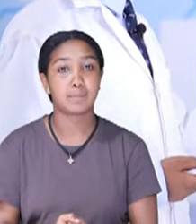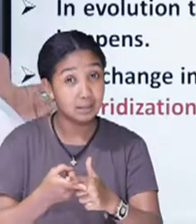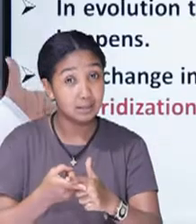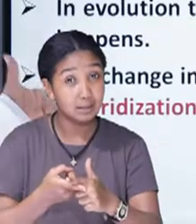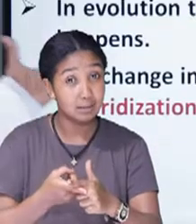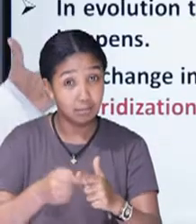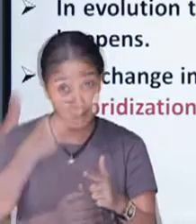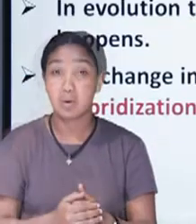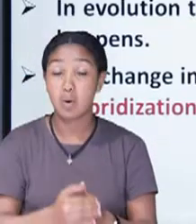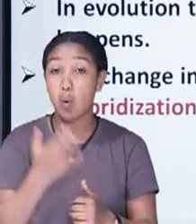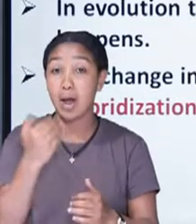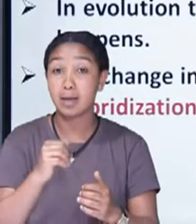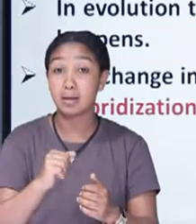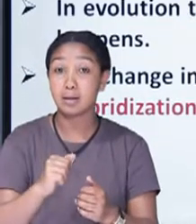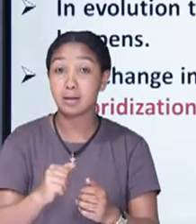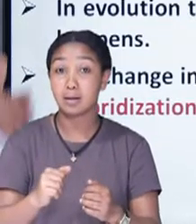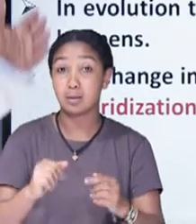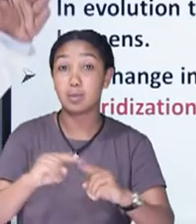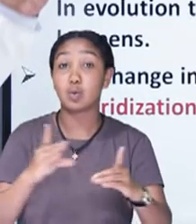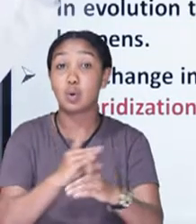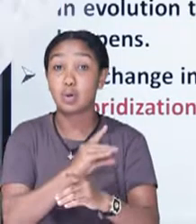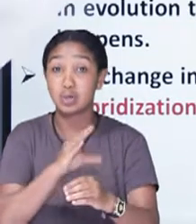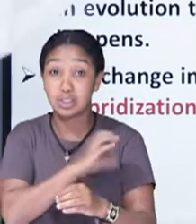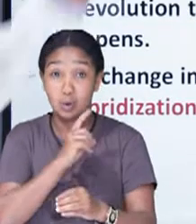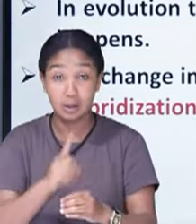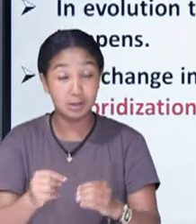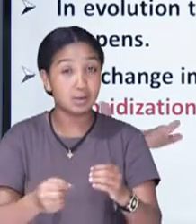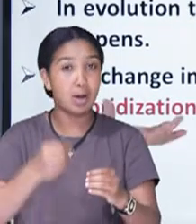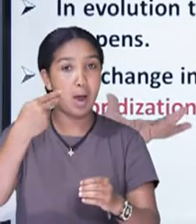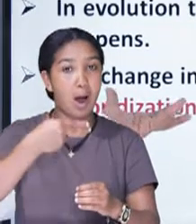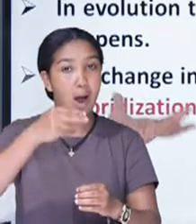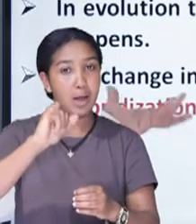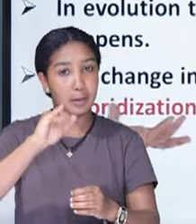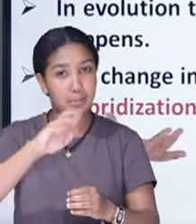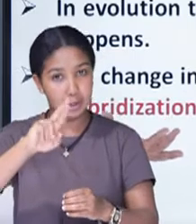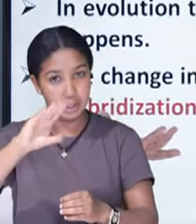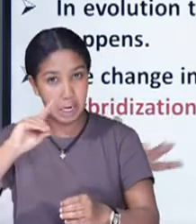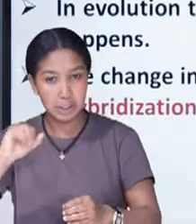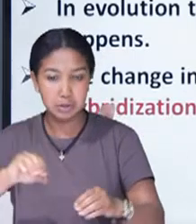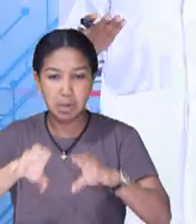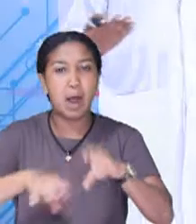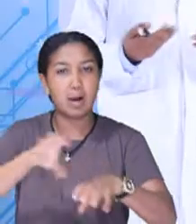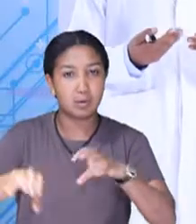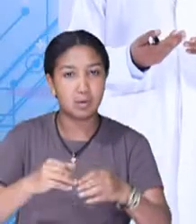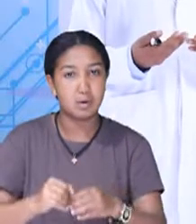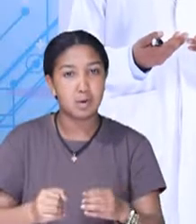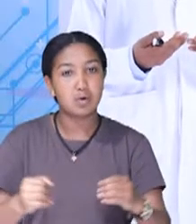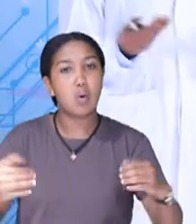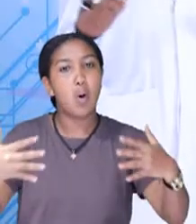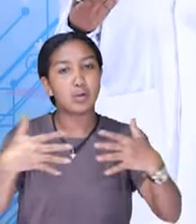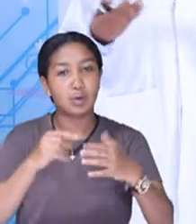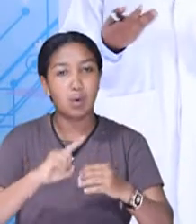The second reason why mutation occurs is hybridization. Hybridization means crossing